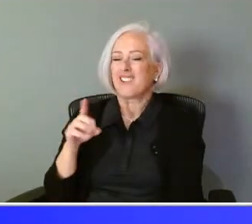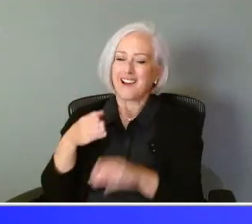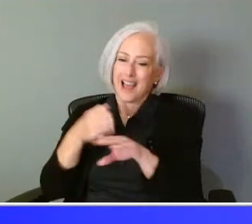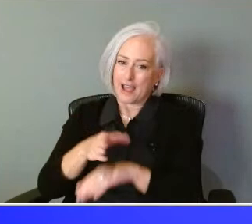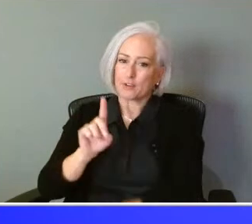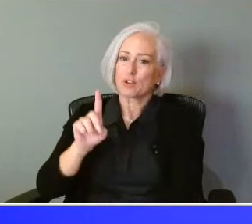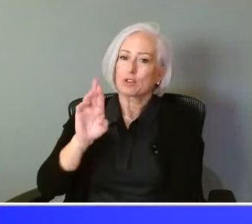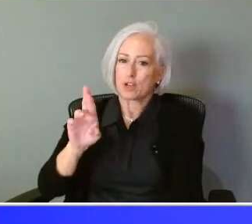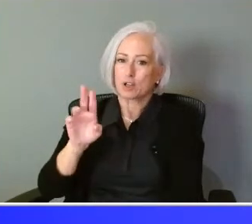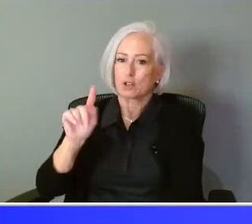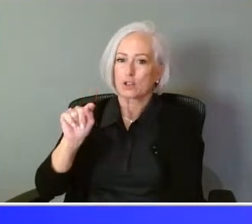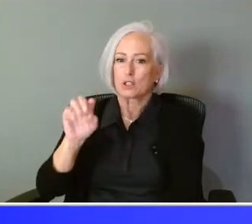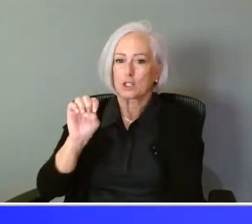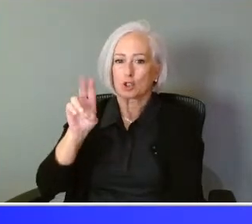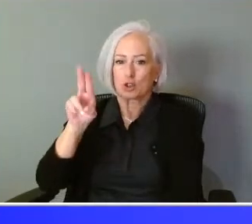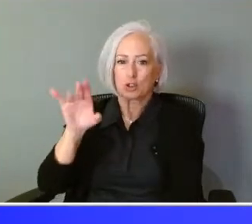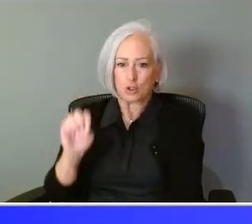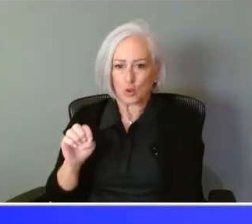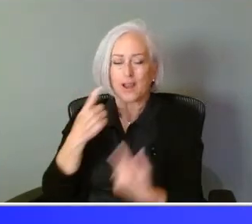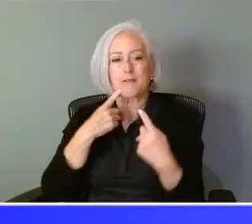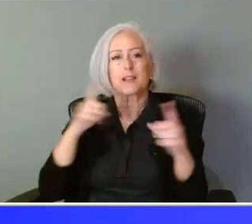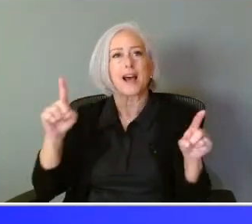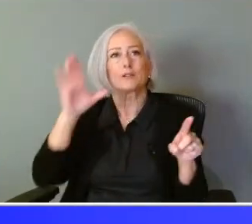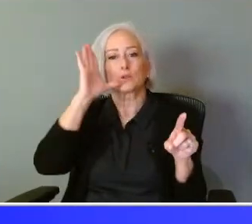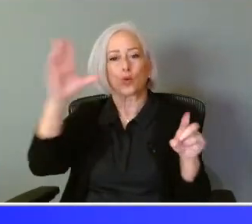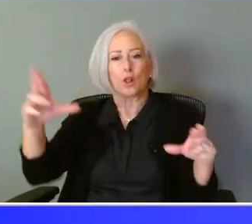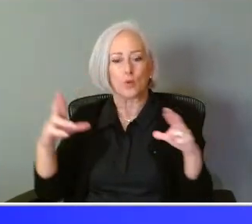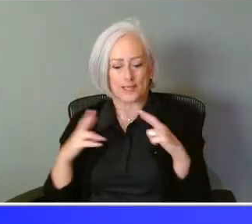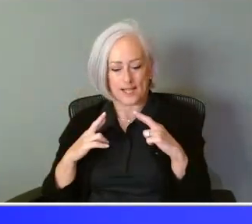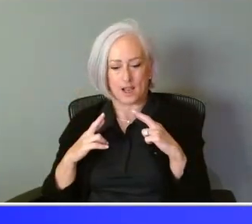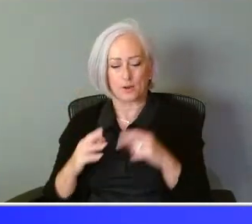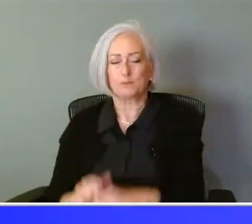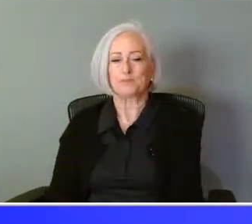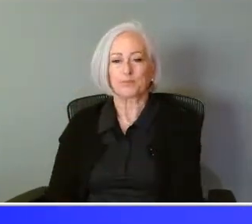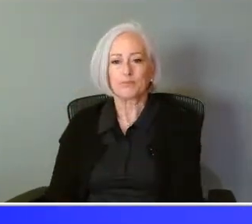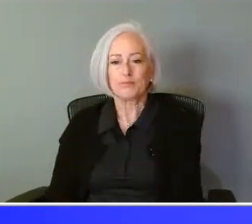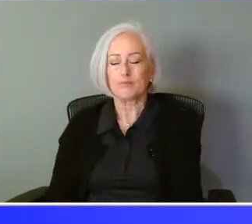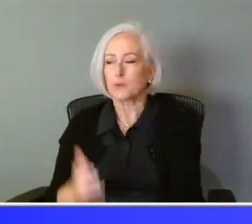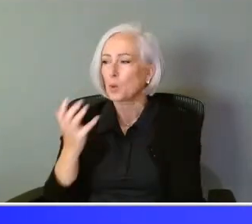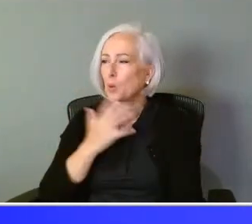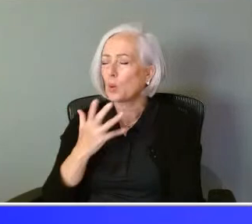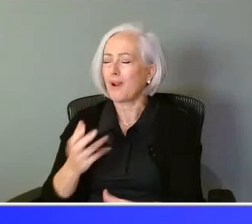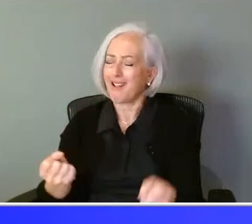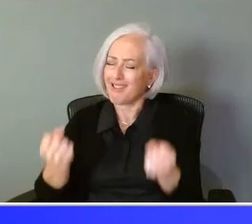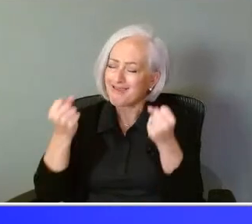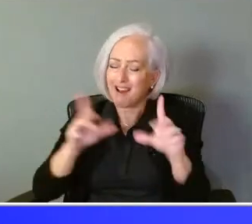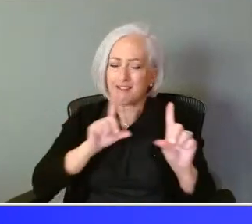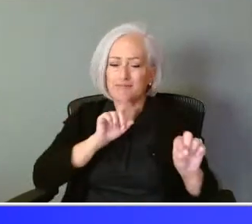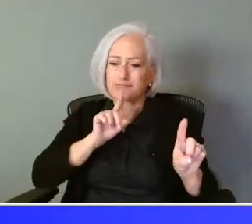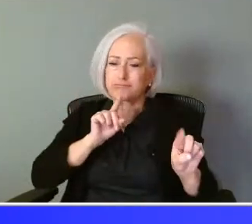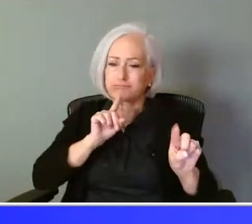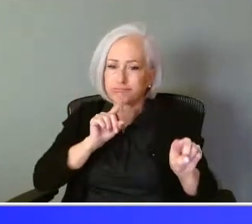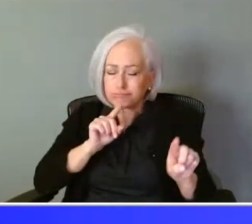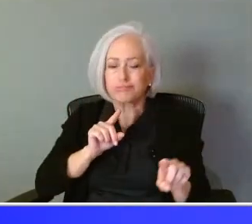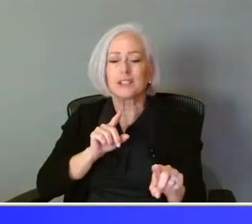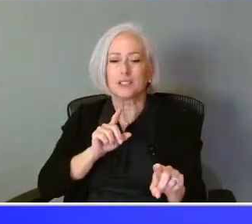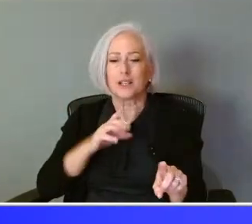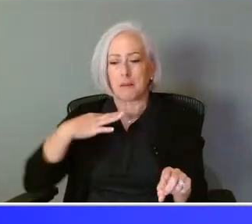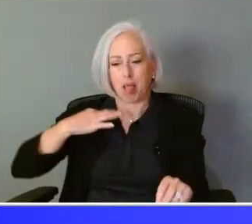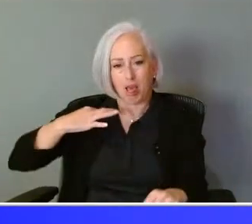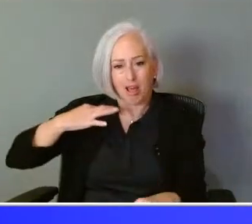to retire, we had an incredible response to that. And, frankly, that